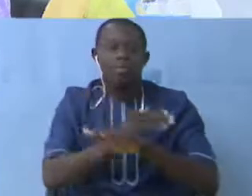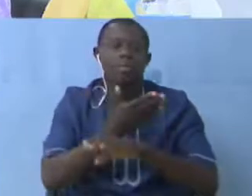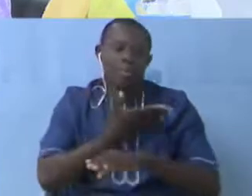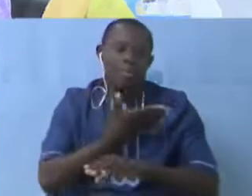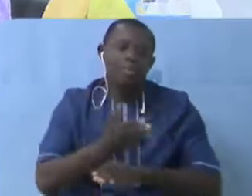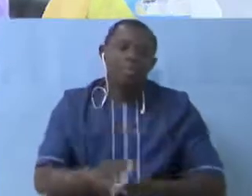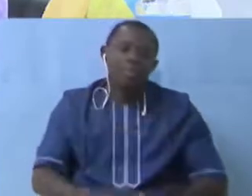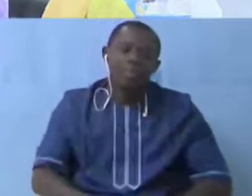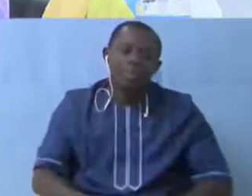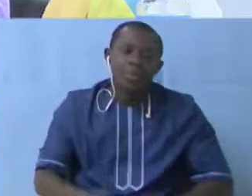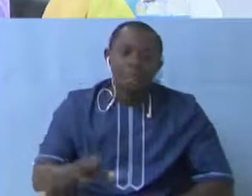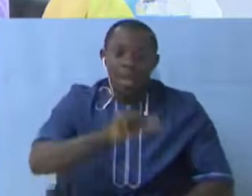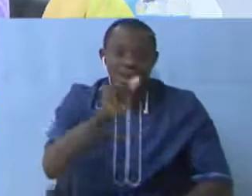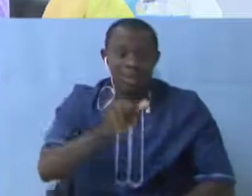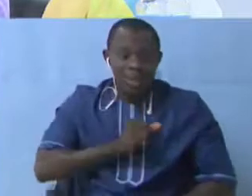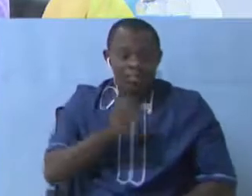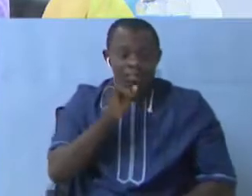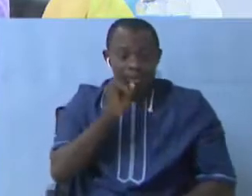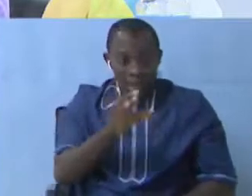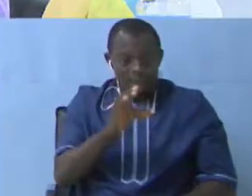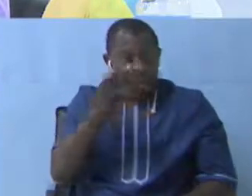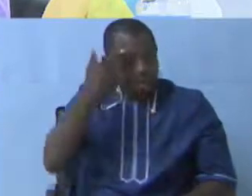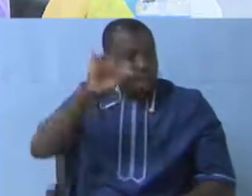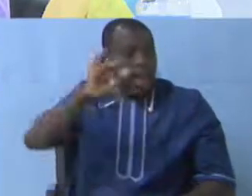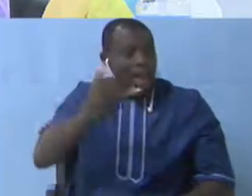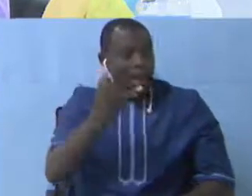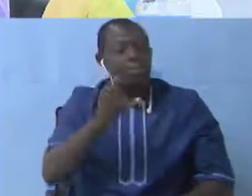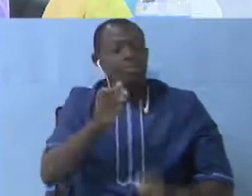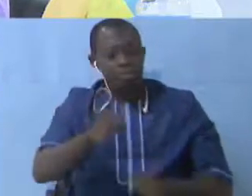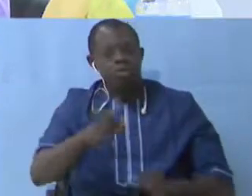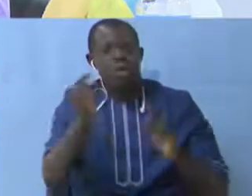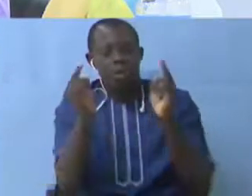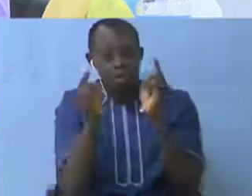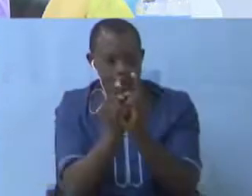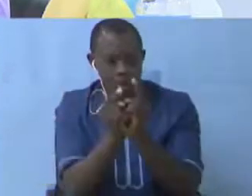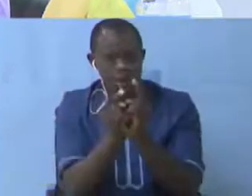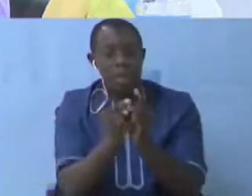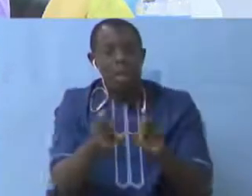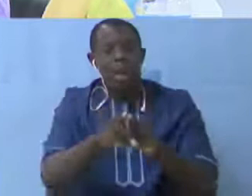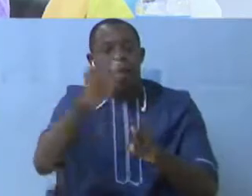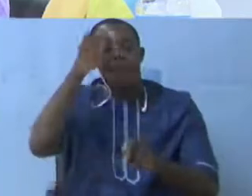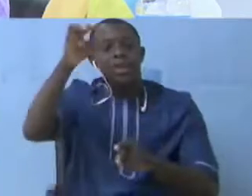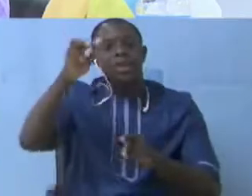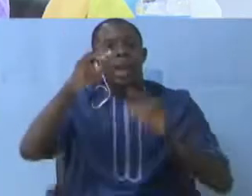ci. And then she agreed that we meet at the Aegis Chamber.